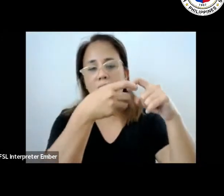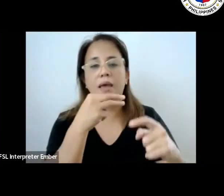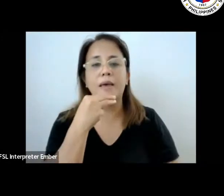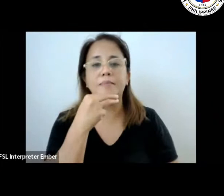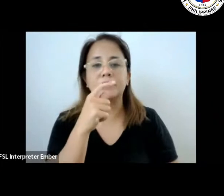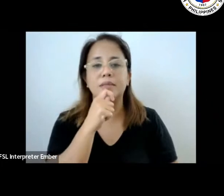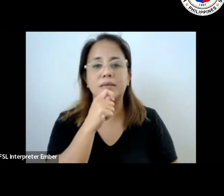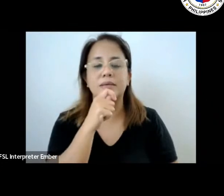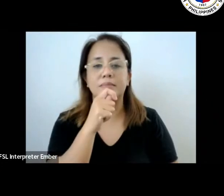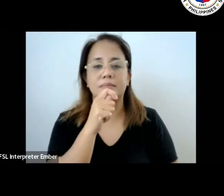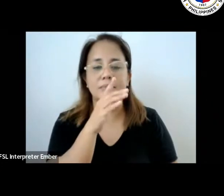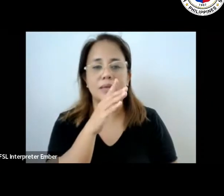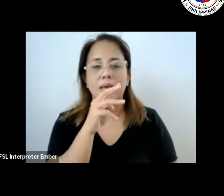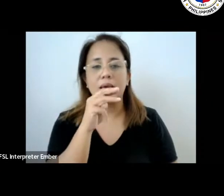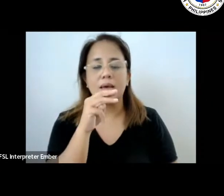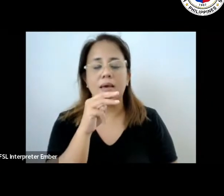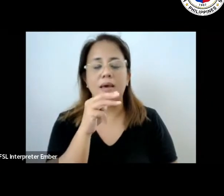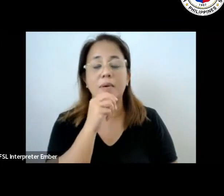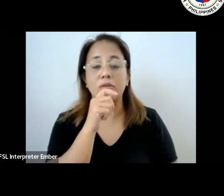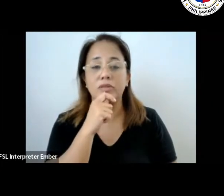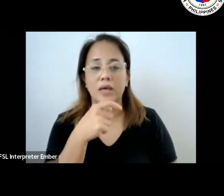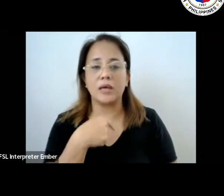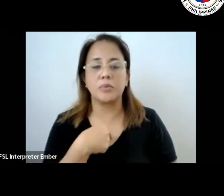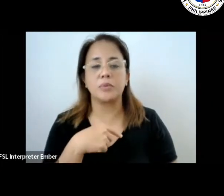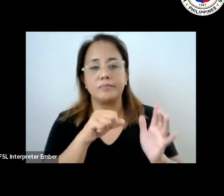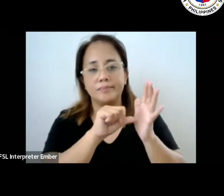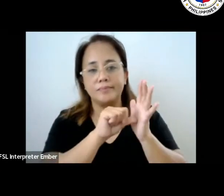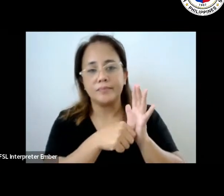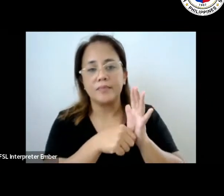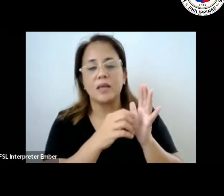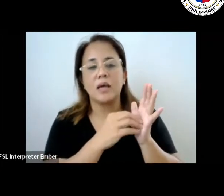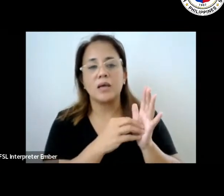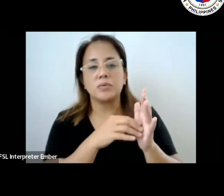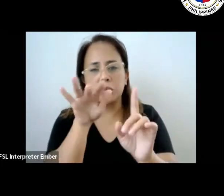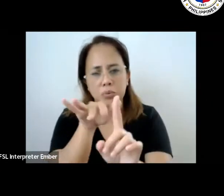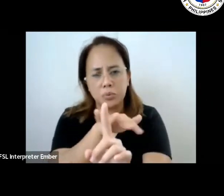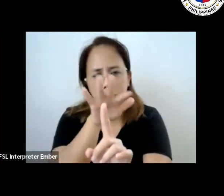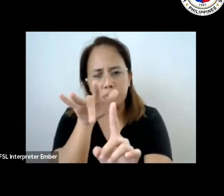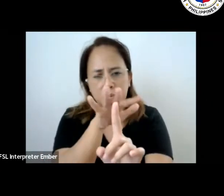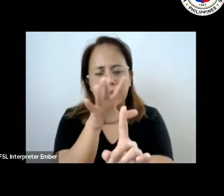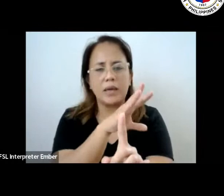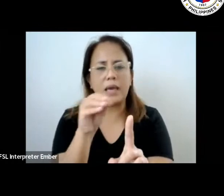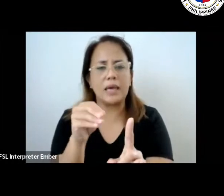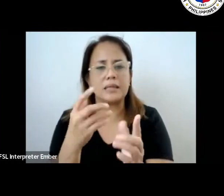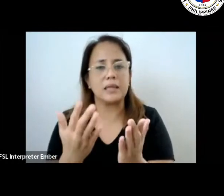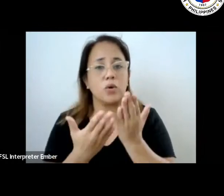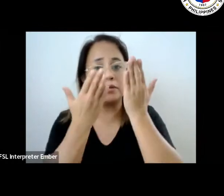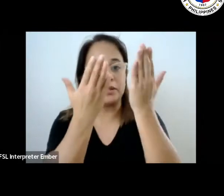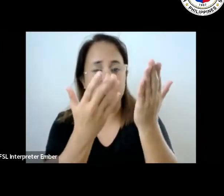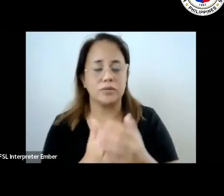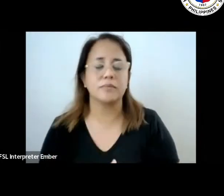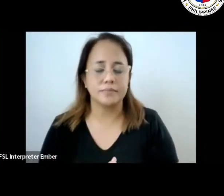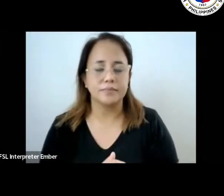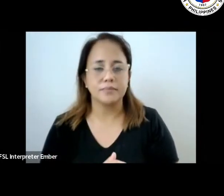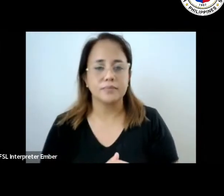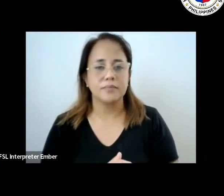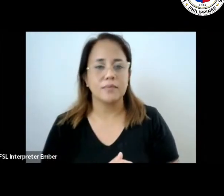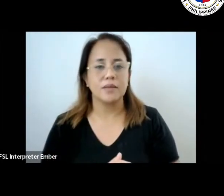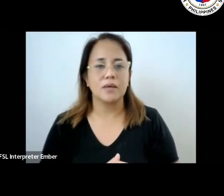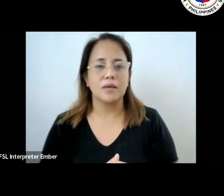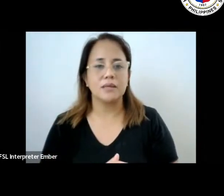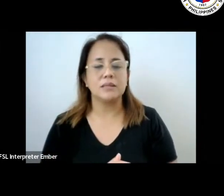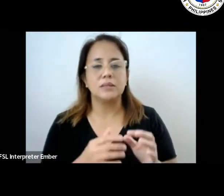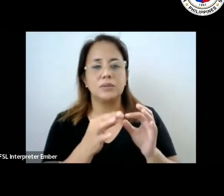MTB-MLE implementation, Indicator 3, some observations and recommendations. A